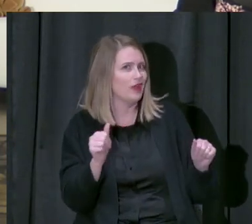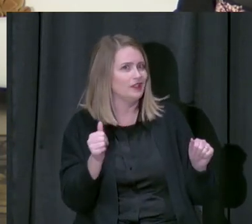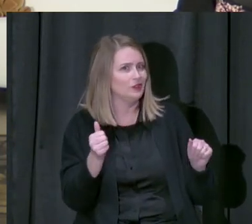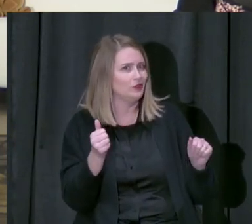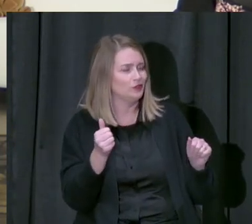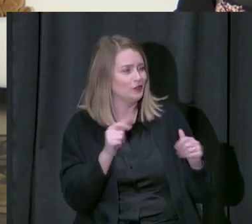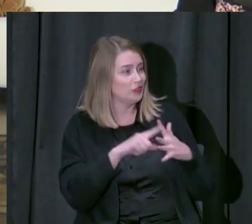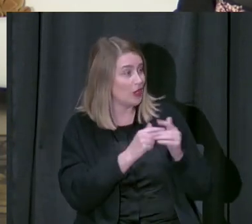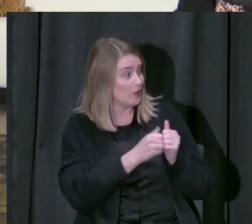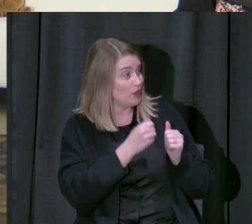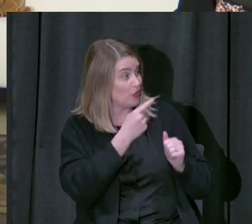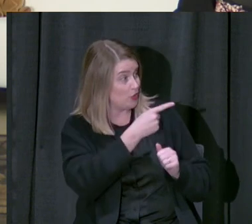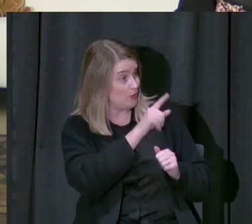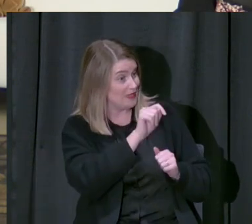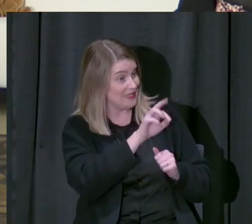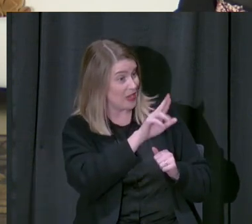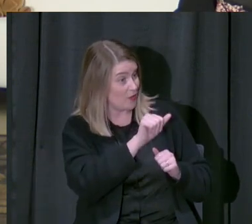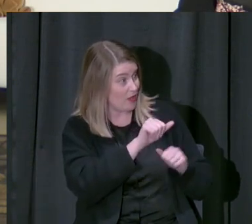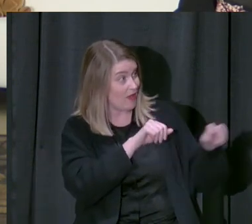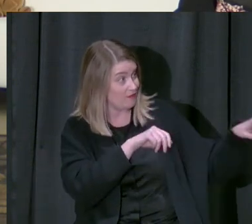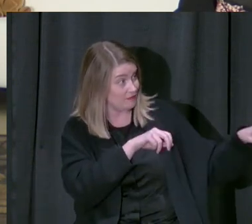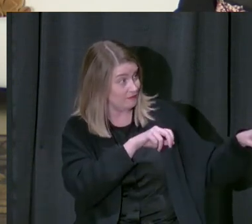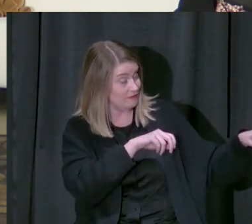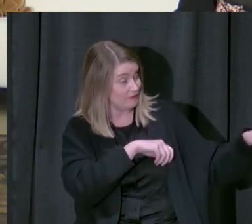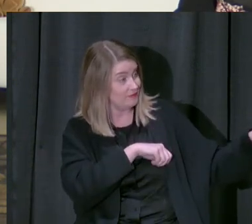let's start with you, Tara, and